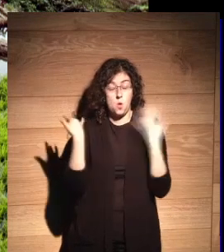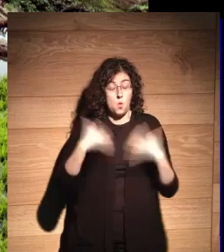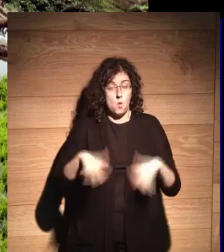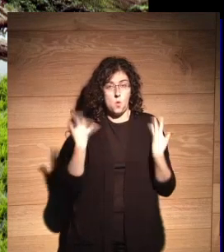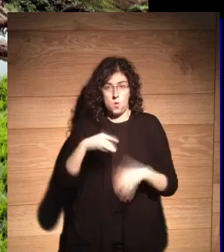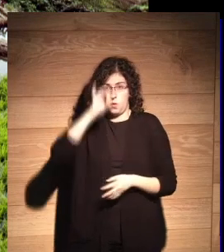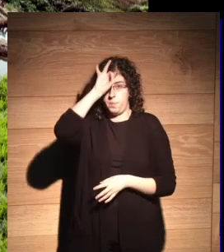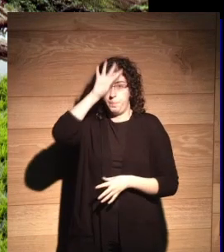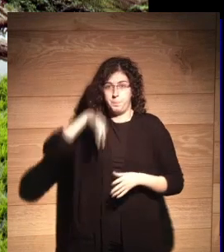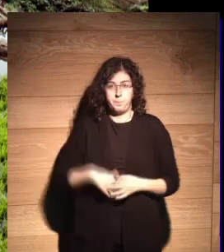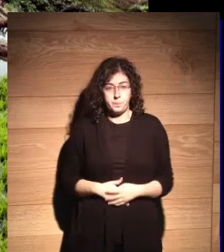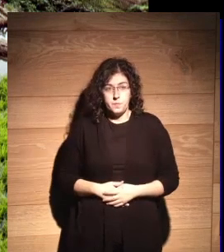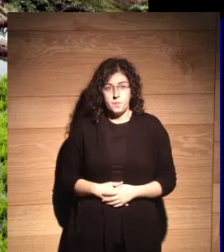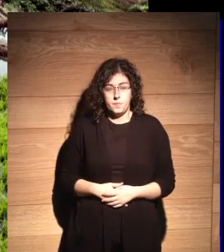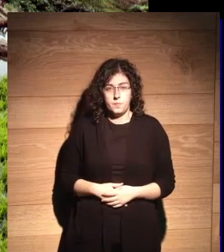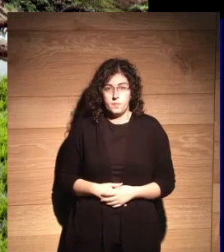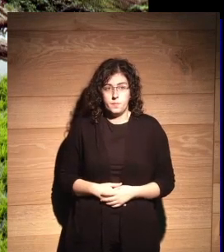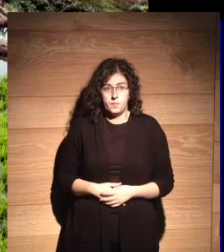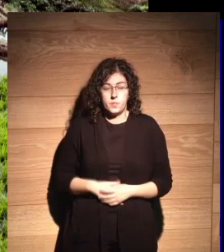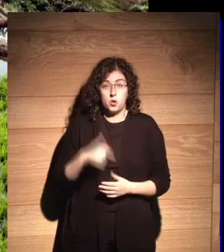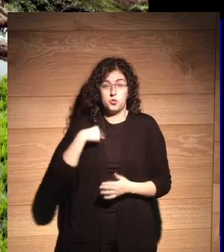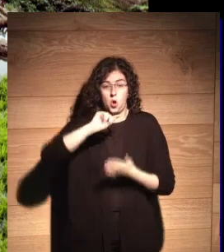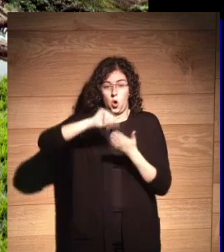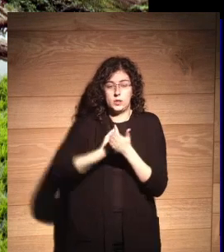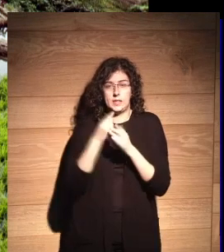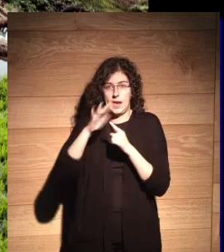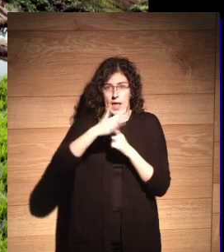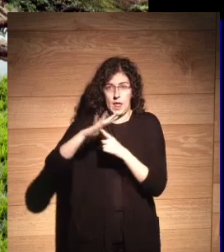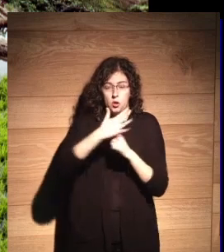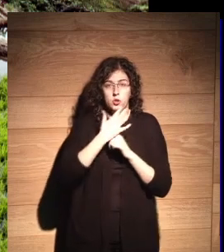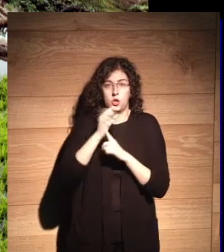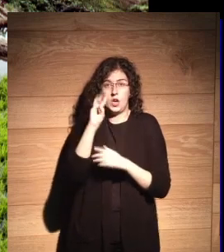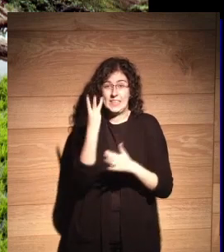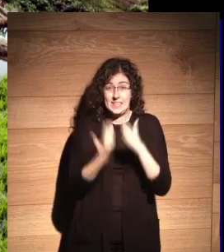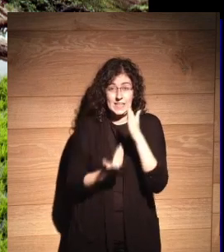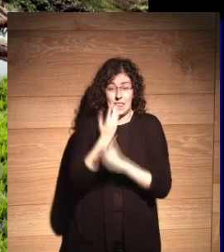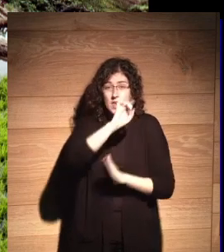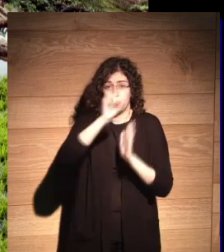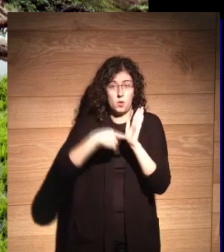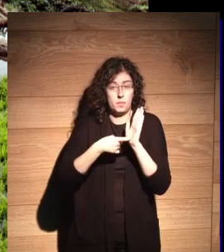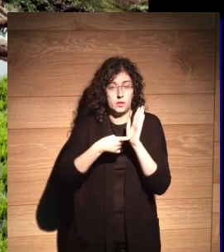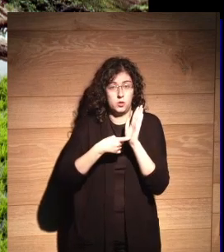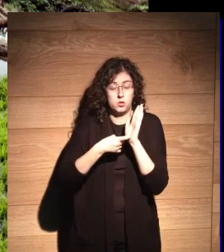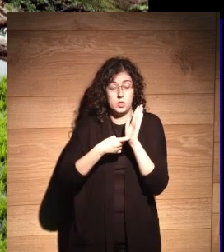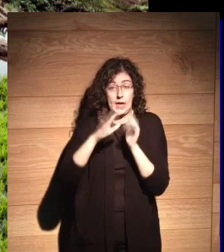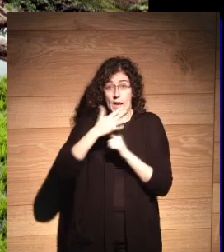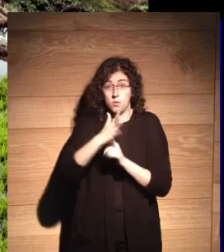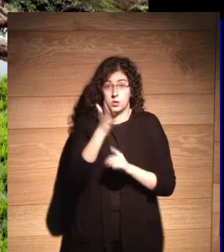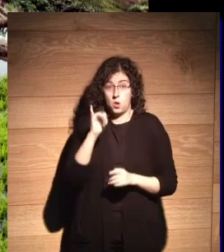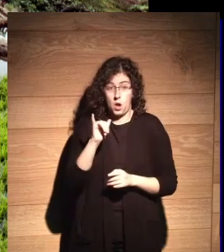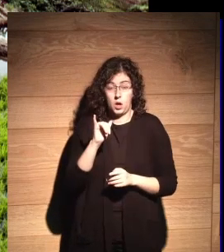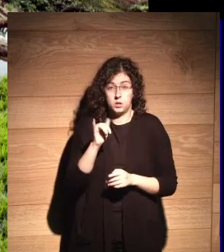I hired a helicopter for 3 days, 3 full days. I hired the helicopter to fly me around this